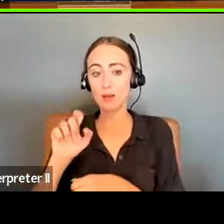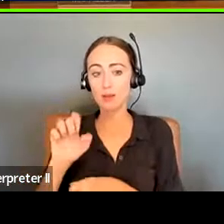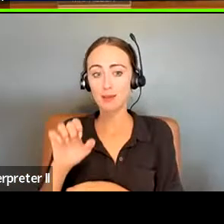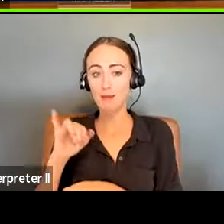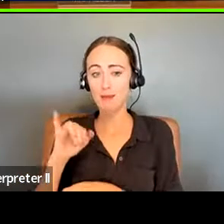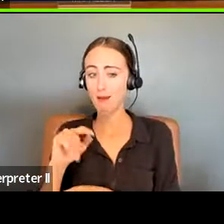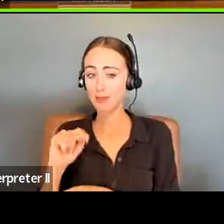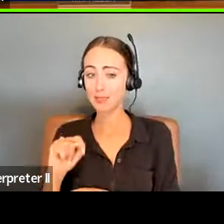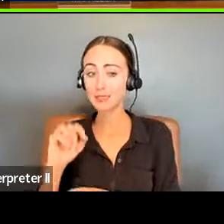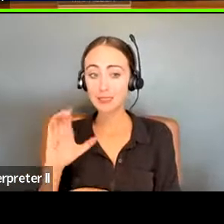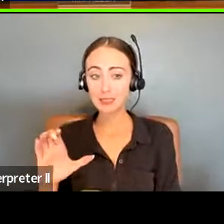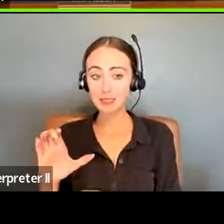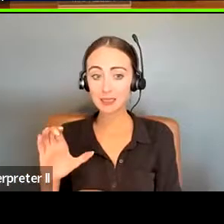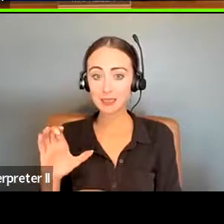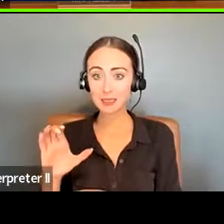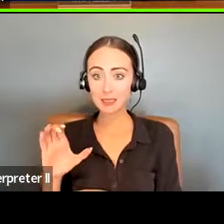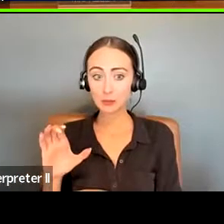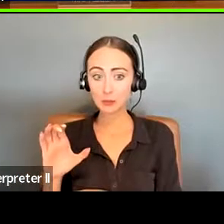EITC